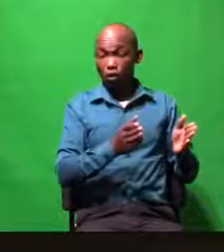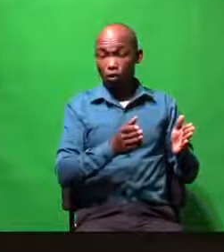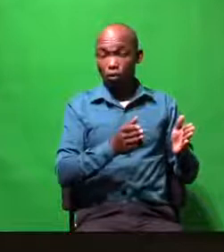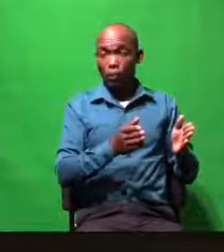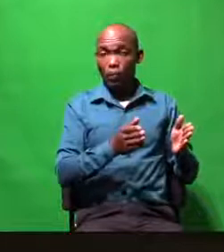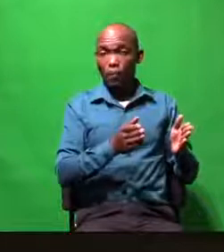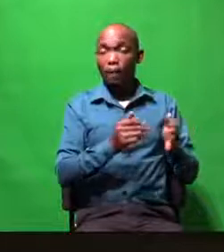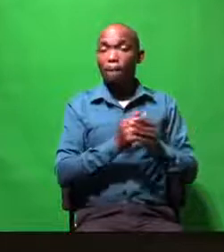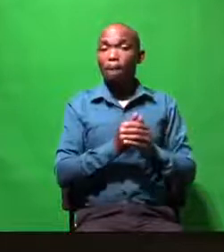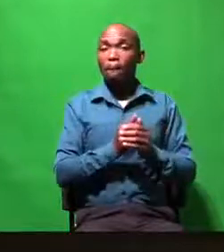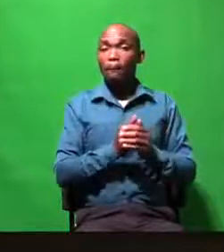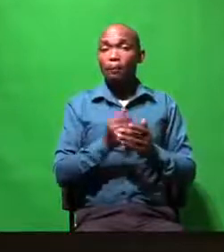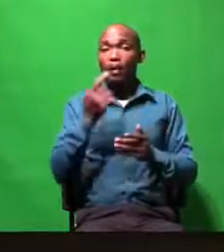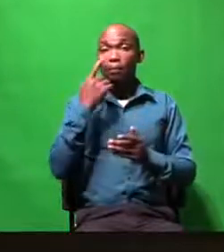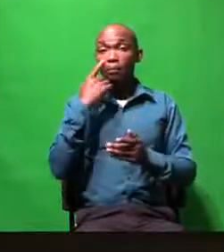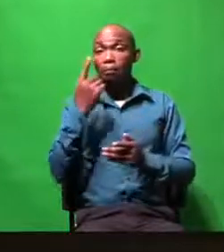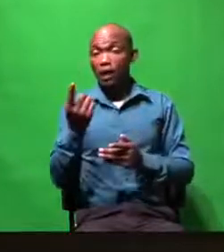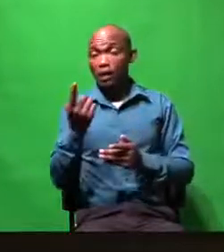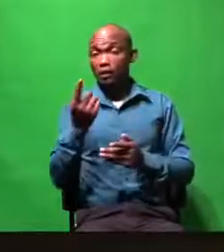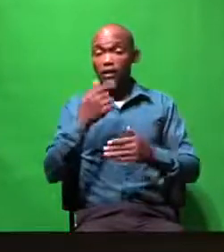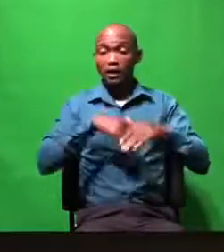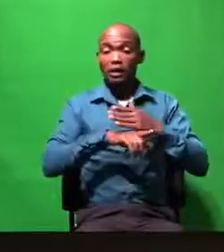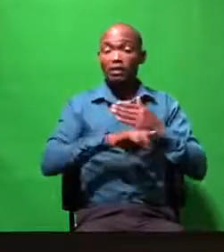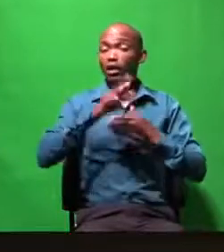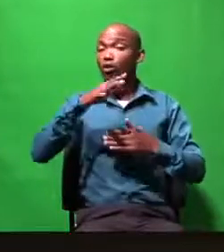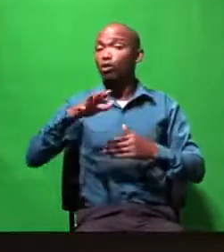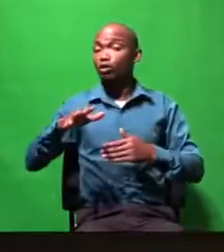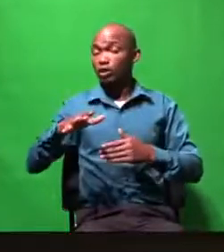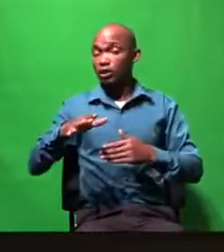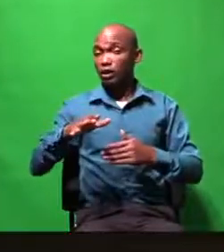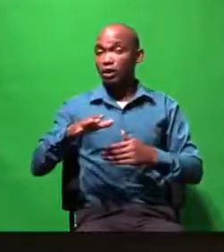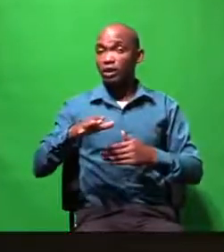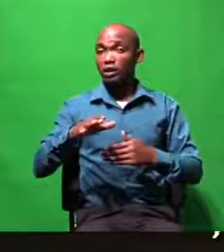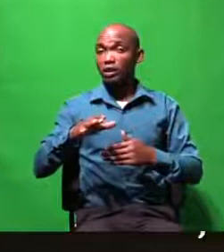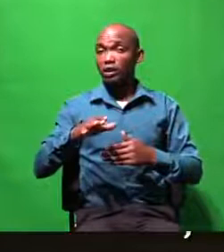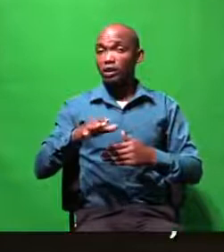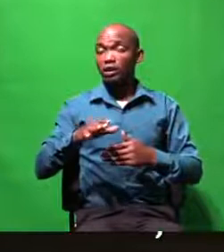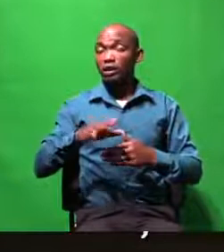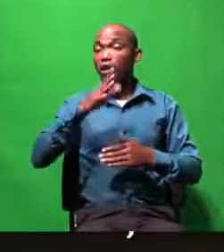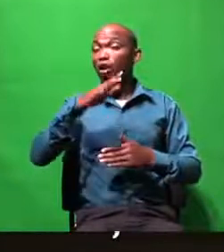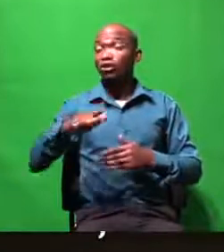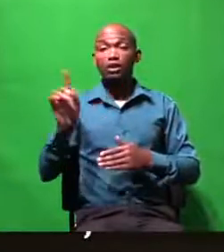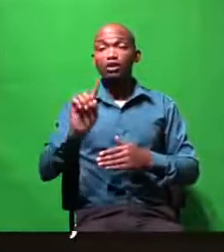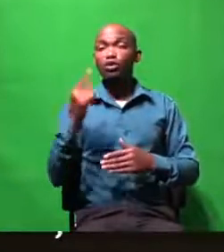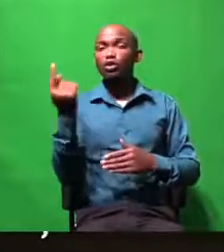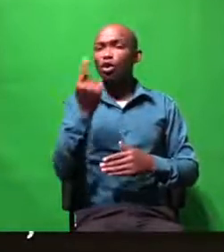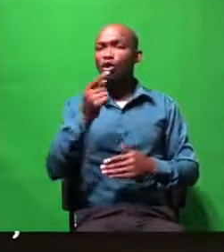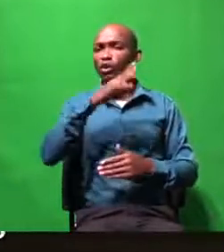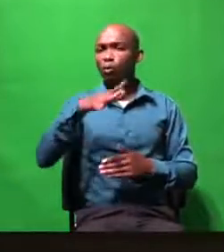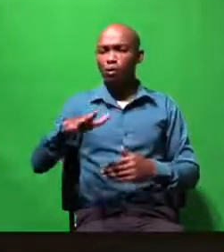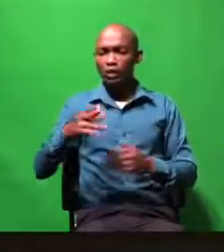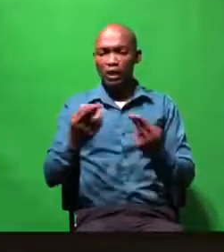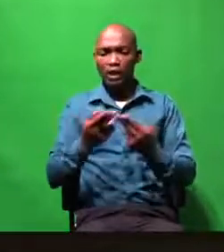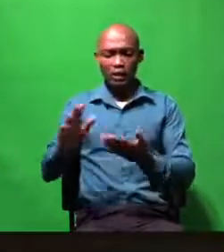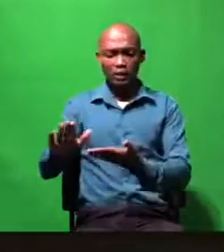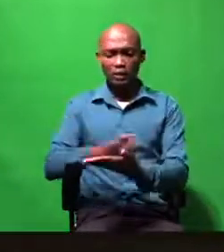physical appearance of the ocean. We mean that the ocean is not only water that can be a surface,